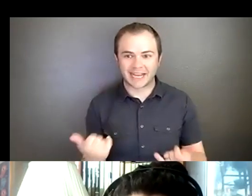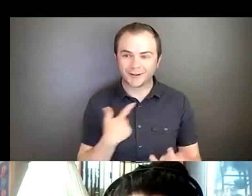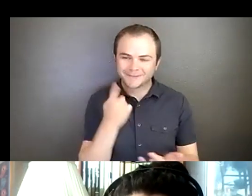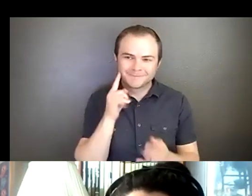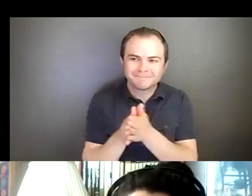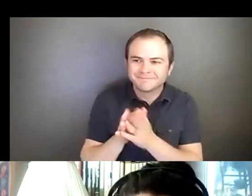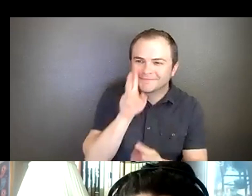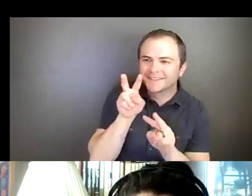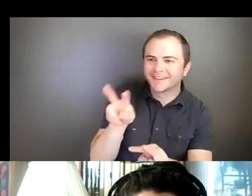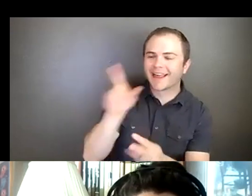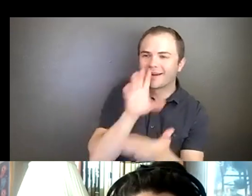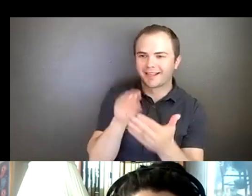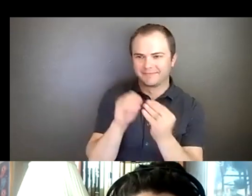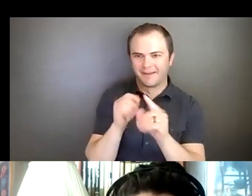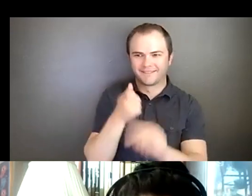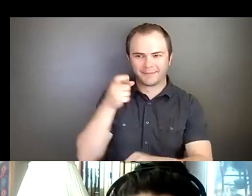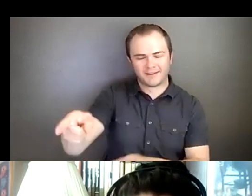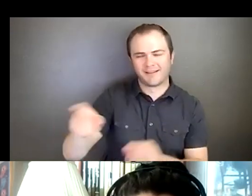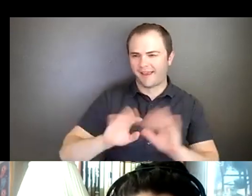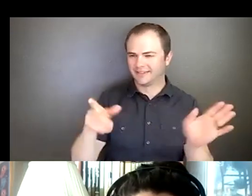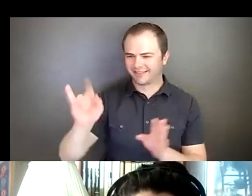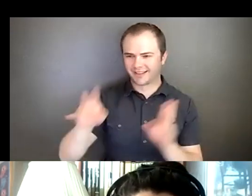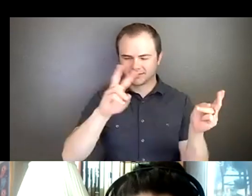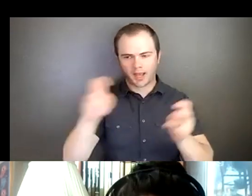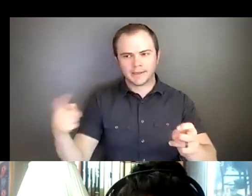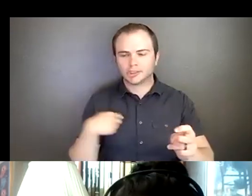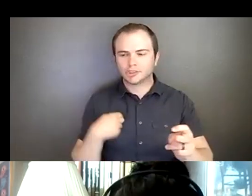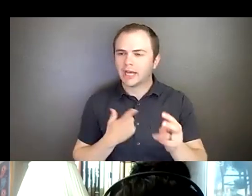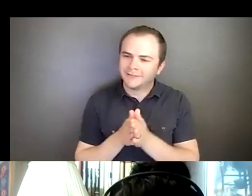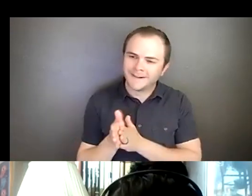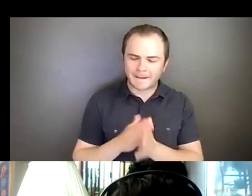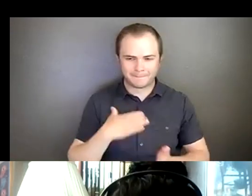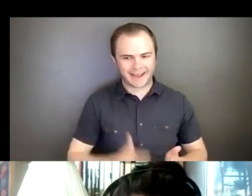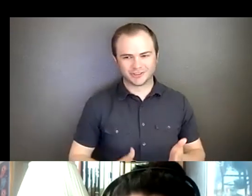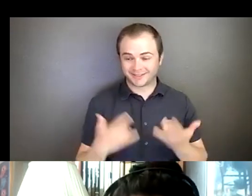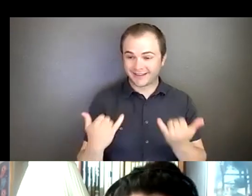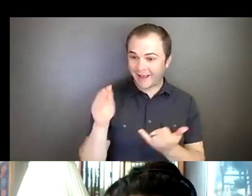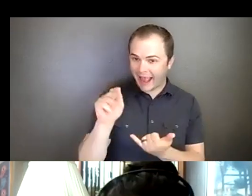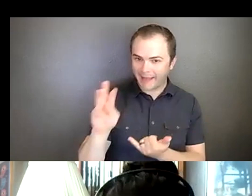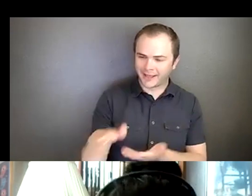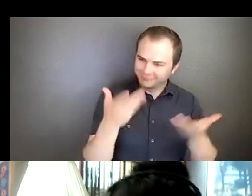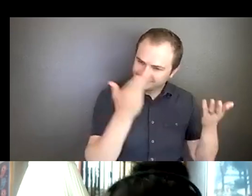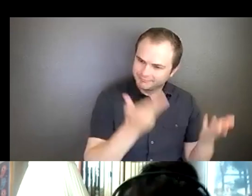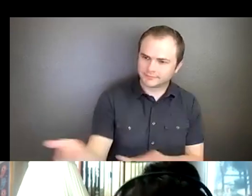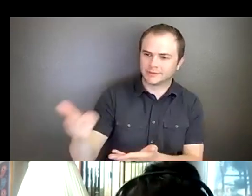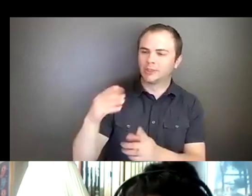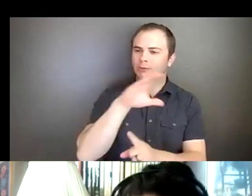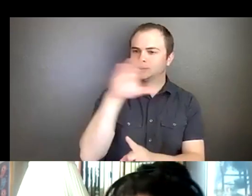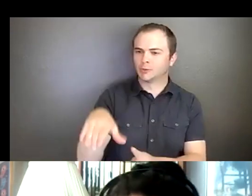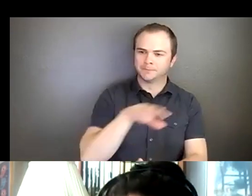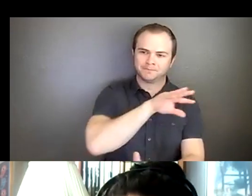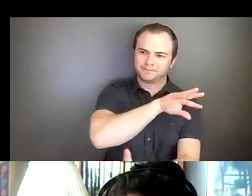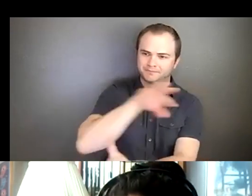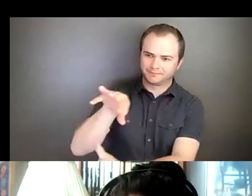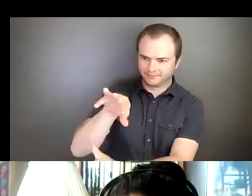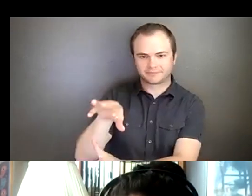from her about a subject she is clearly very passionate about. Amy, the Zoom stage is yours. Thank you all very much.